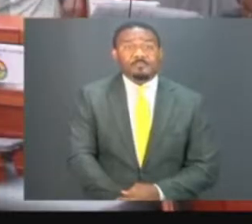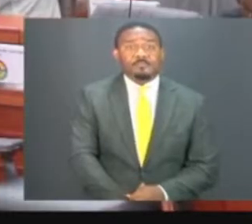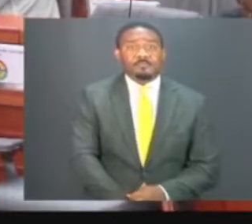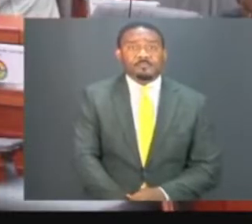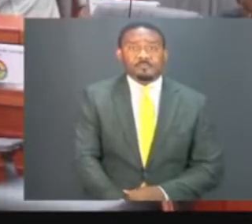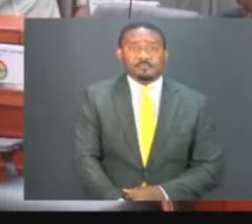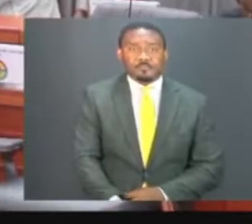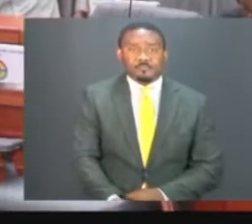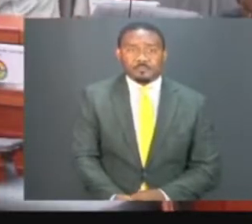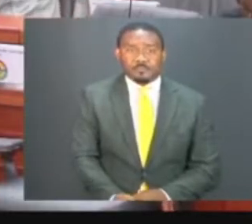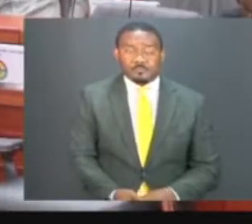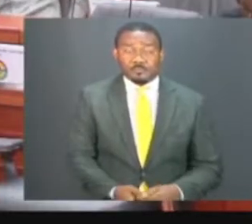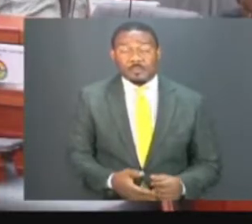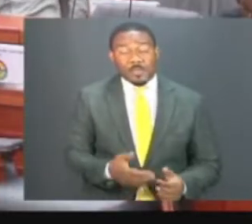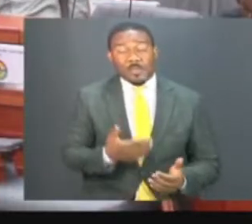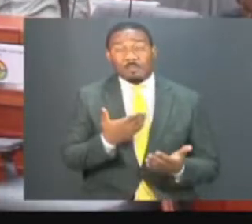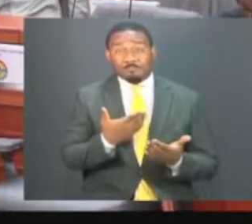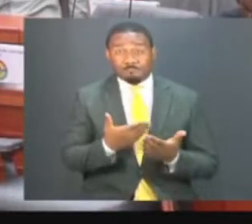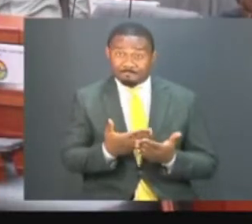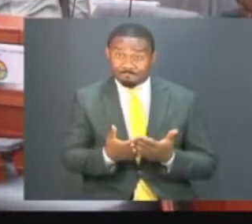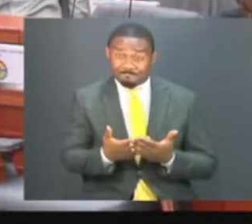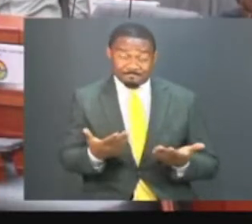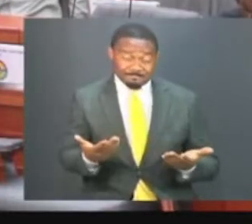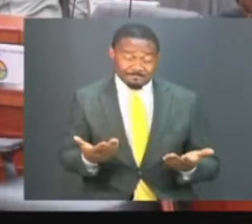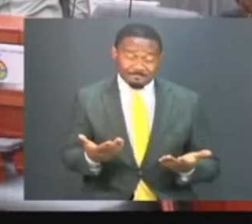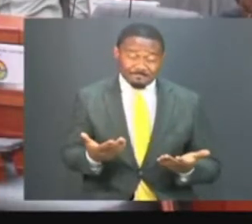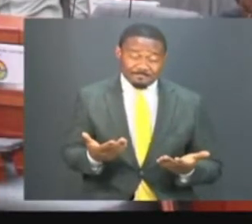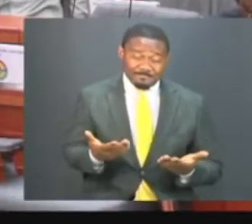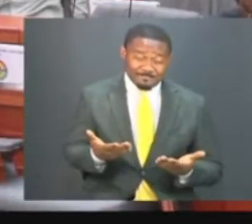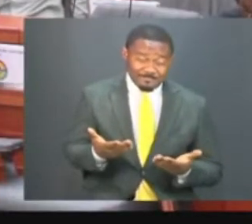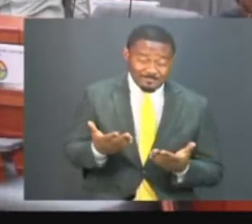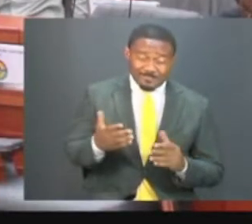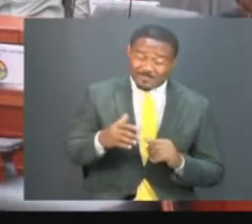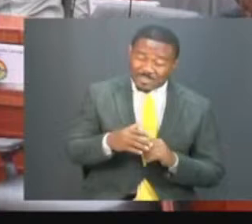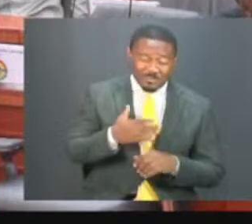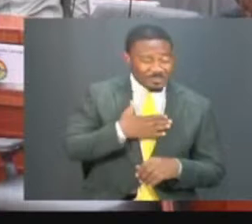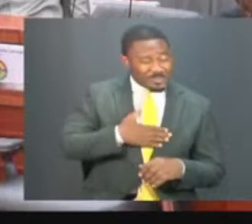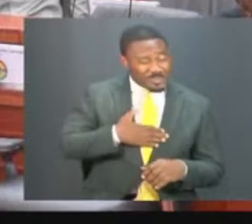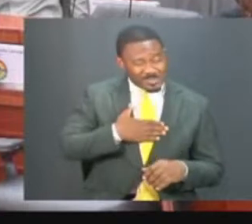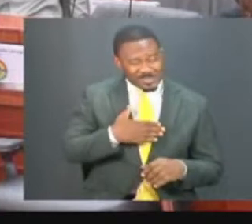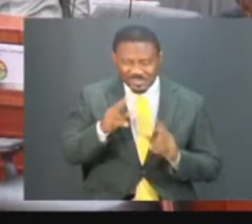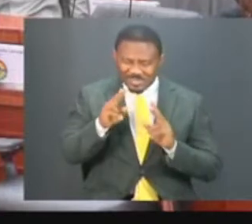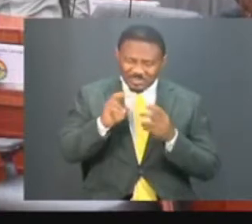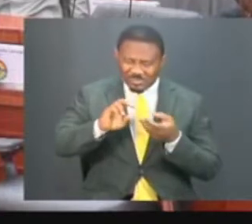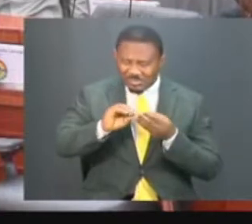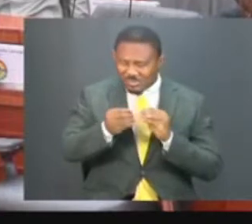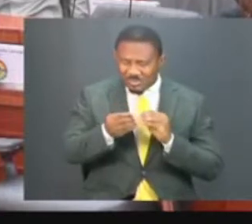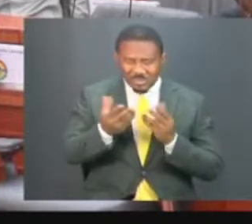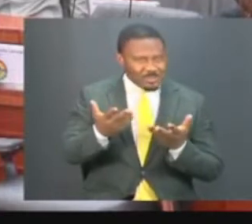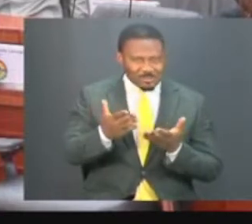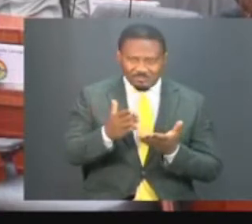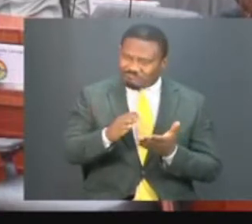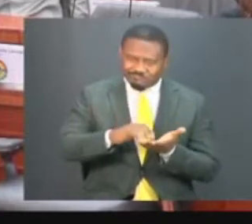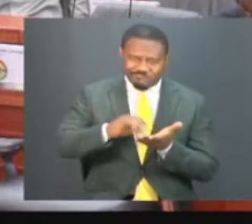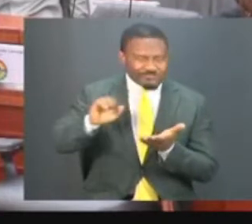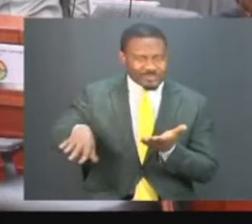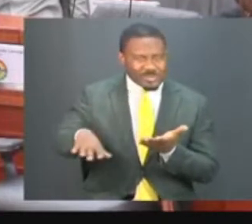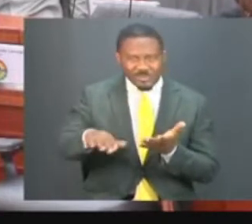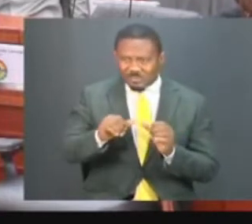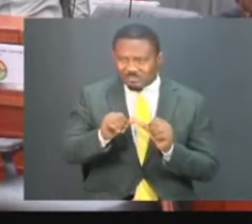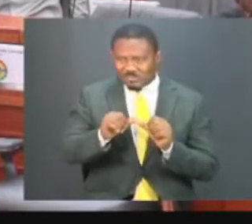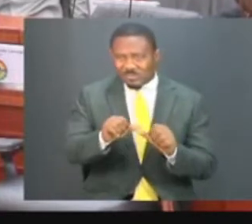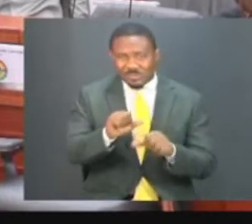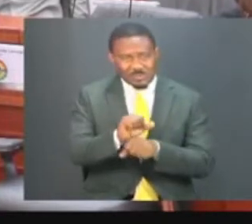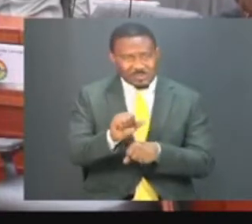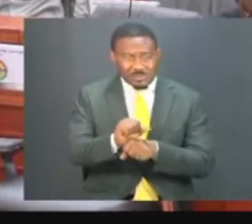So I plead with colleagues on the other side that we should stand down the issue of quorum so that we can conduct business. Our colleagues are